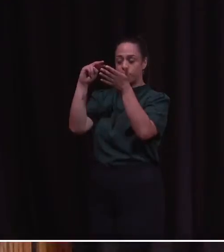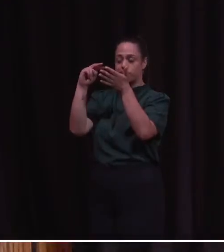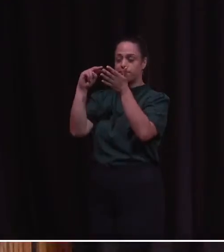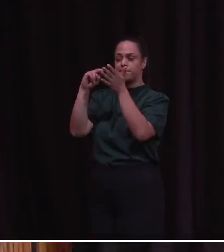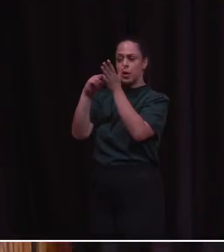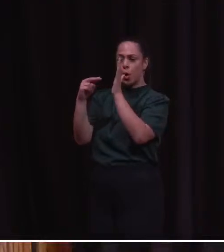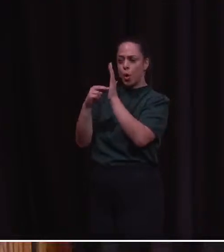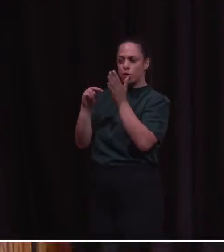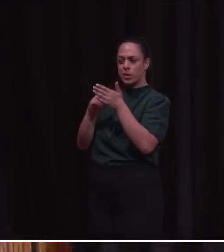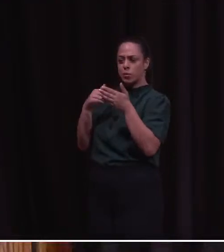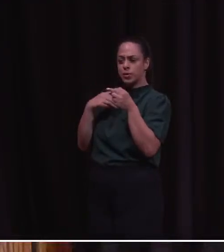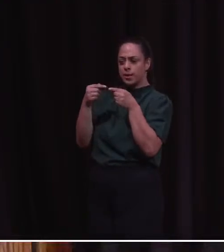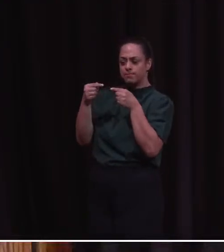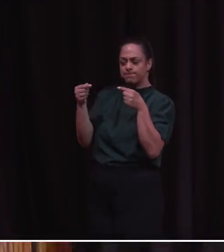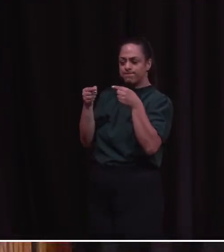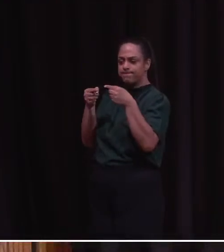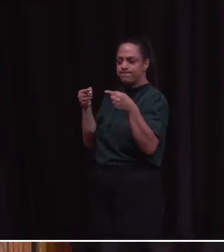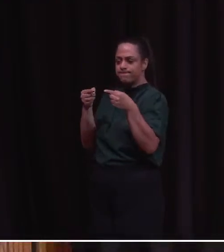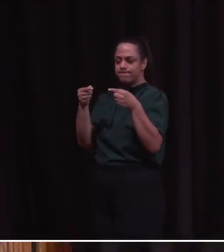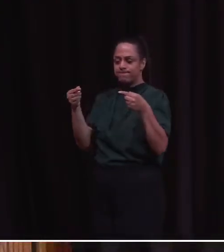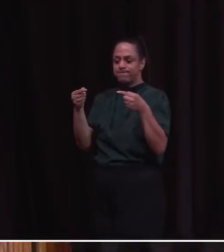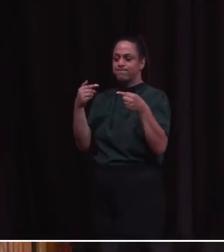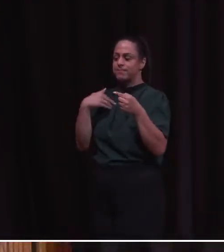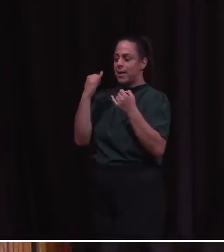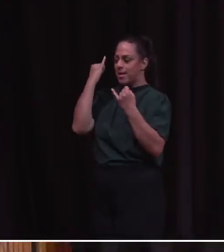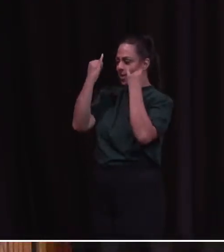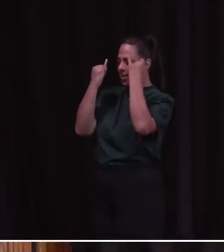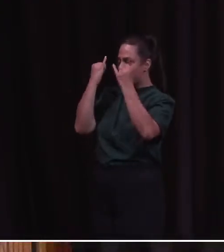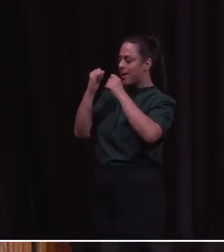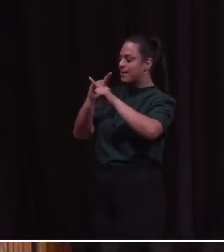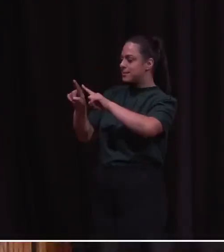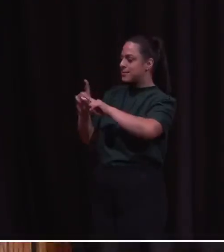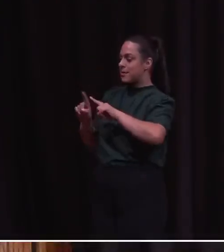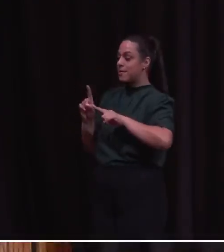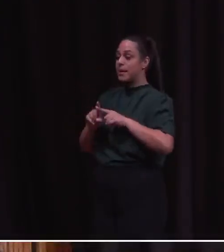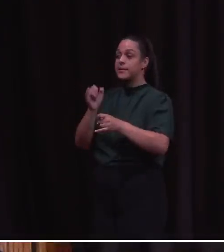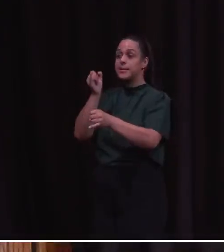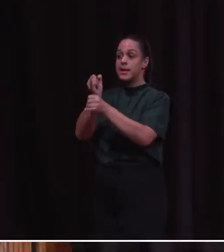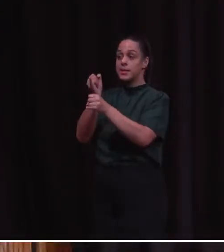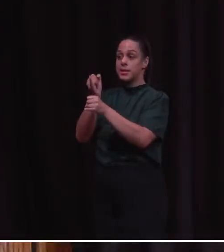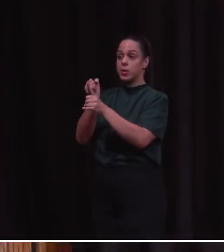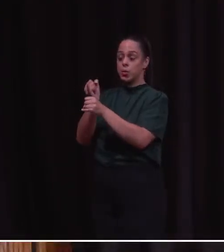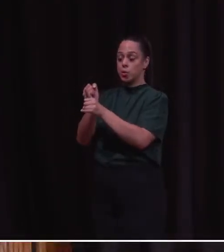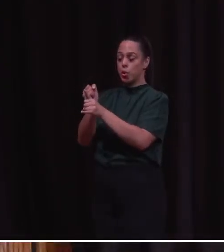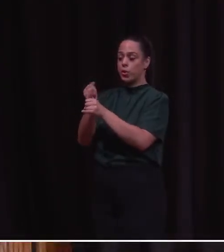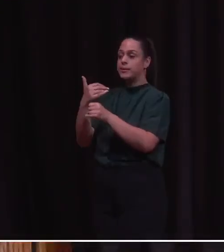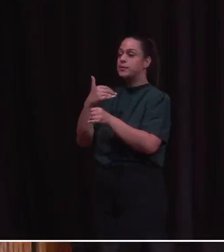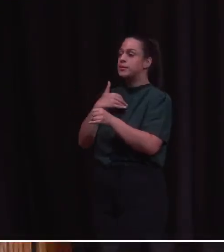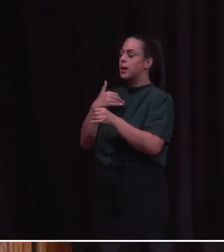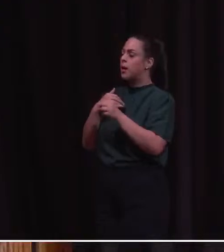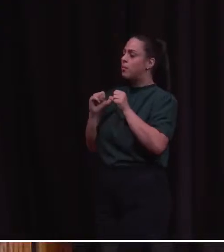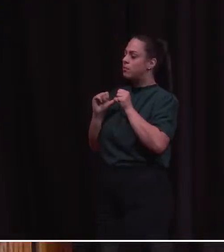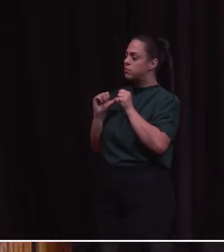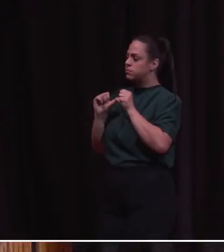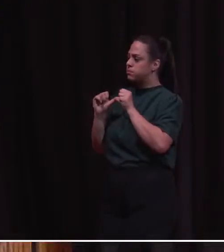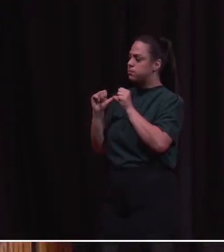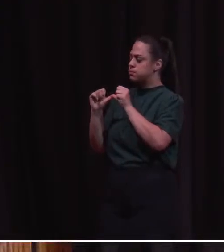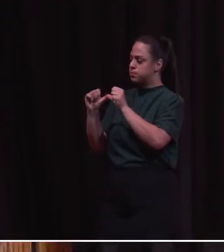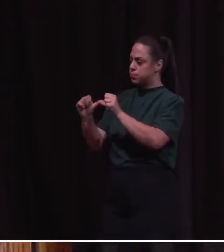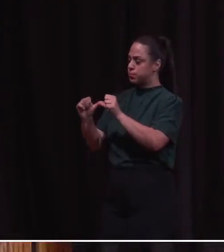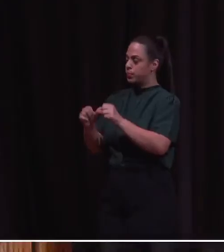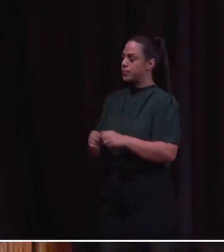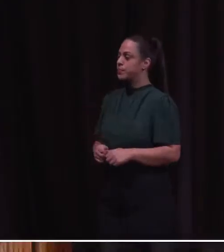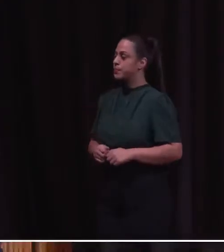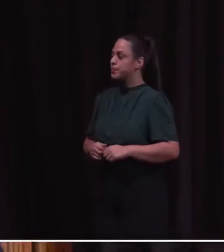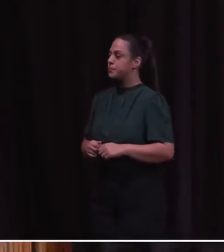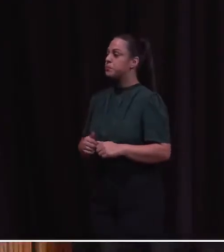number of conservative institutions, such as the Catholic and evangelical churches. Butler writes about